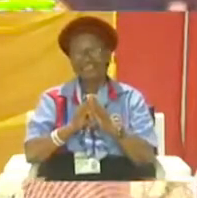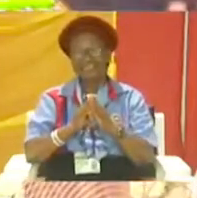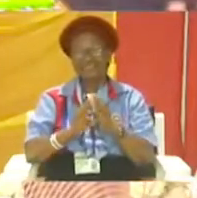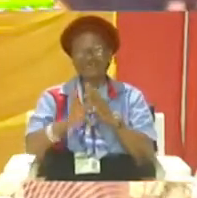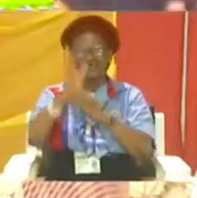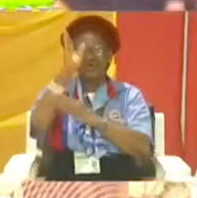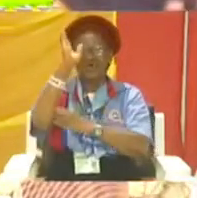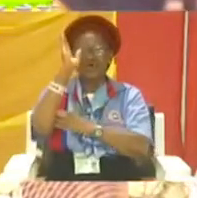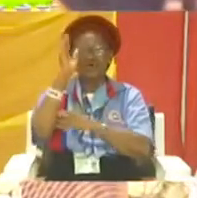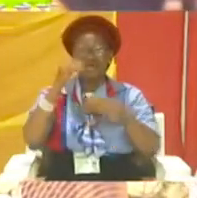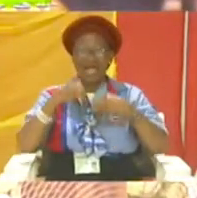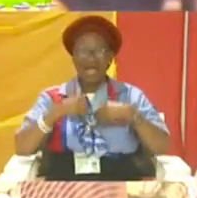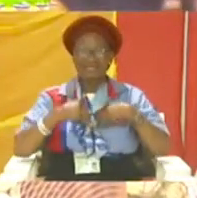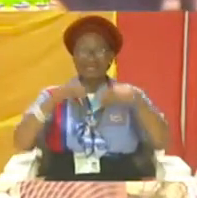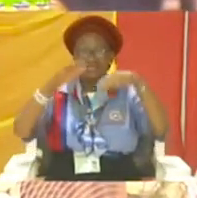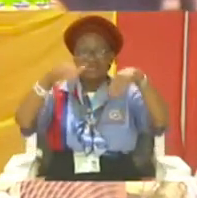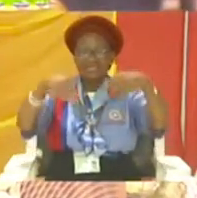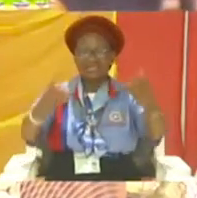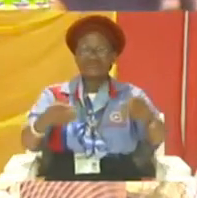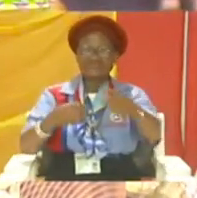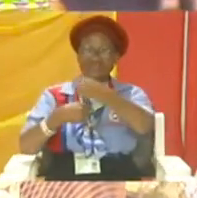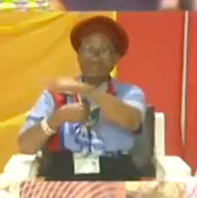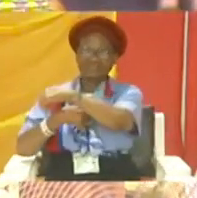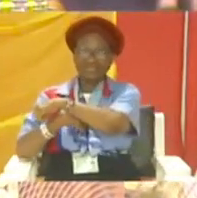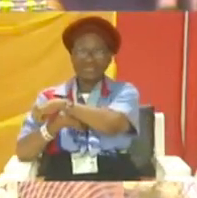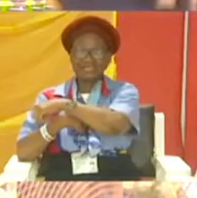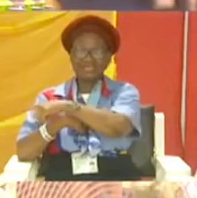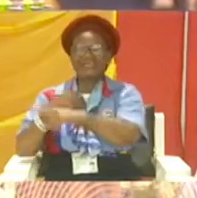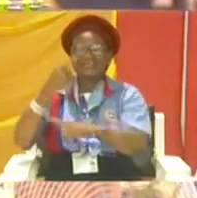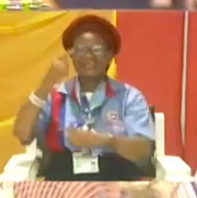God has given me the theme Double Portion.